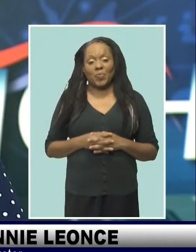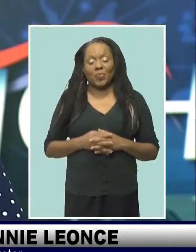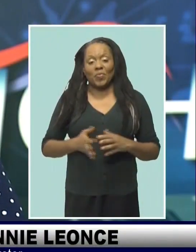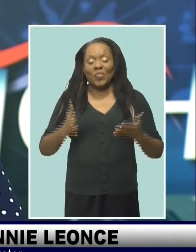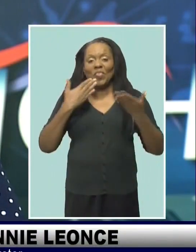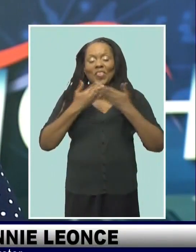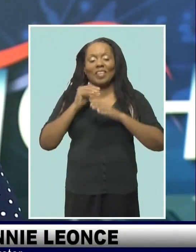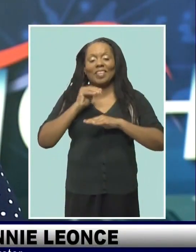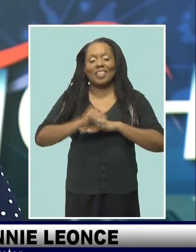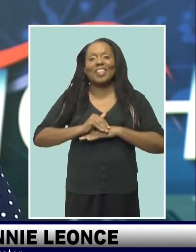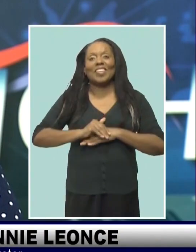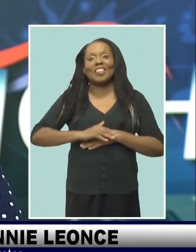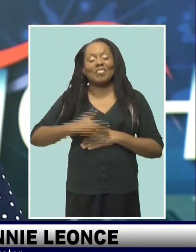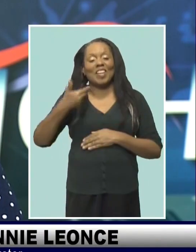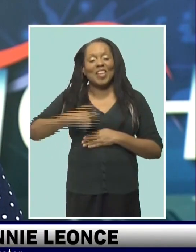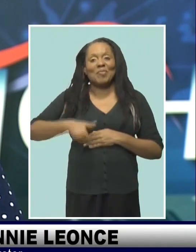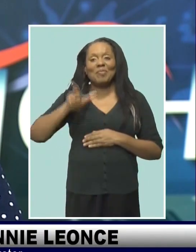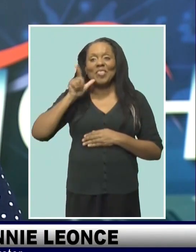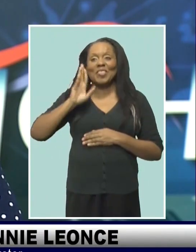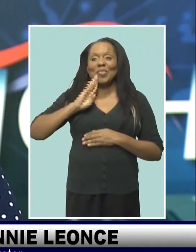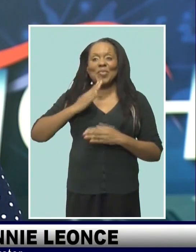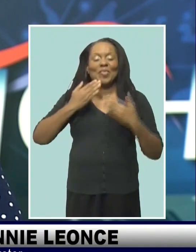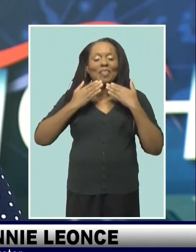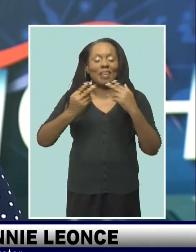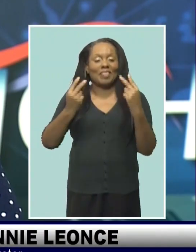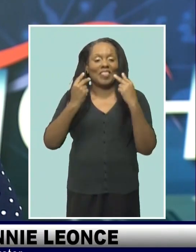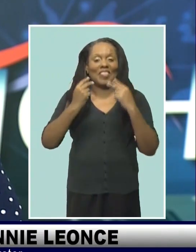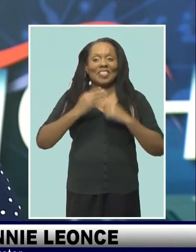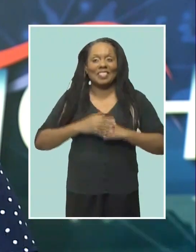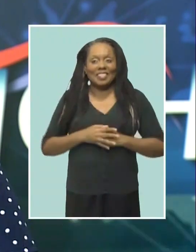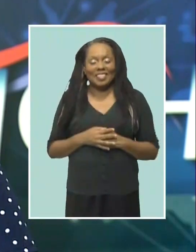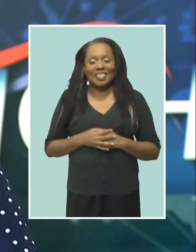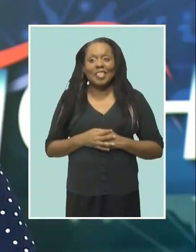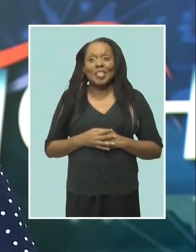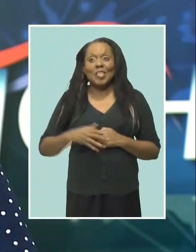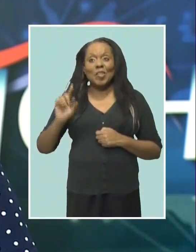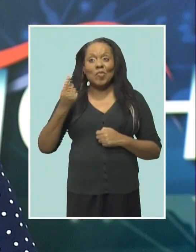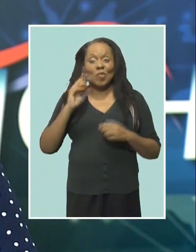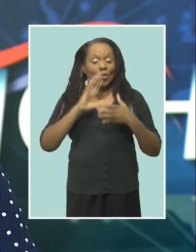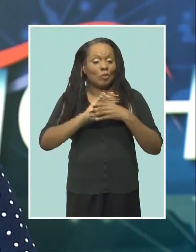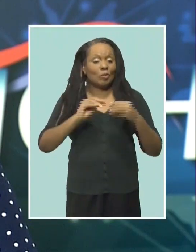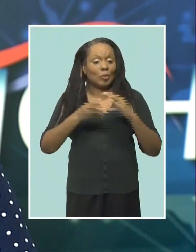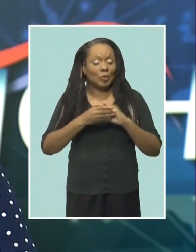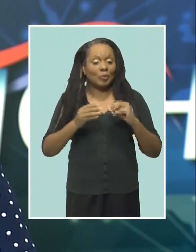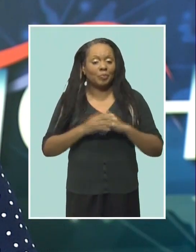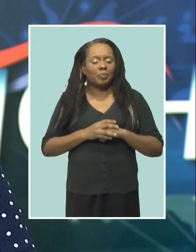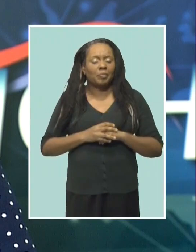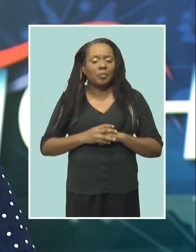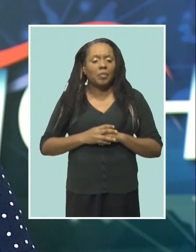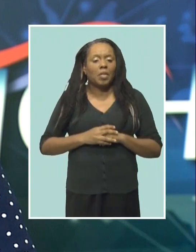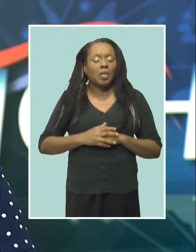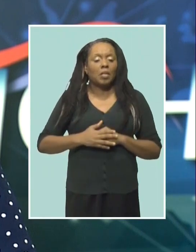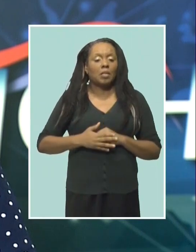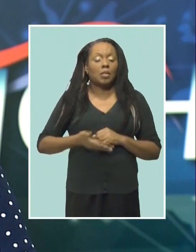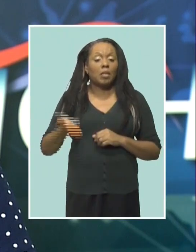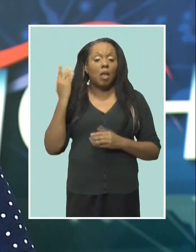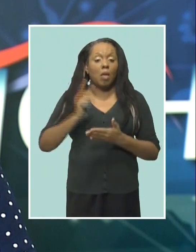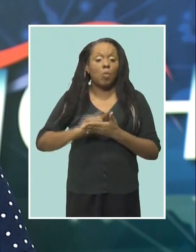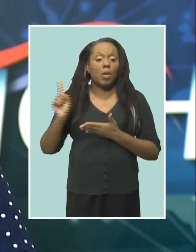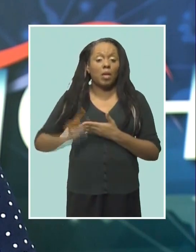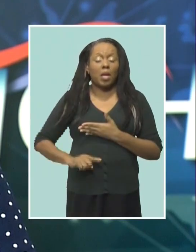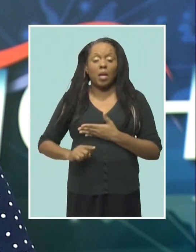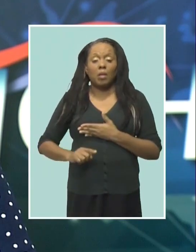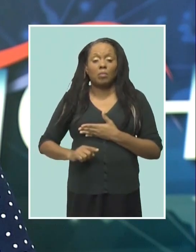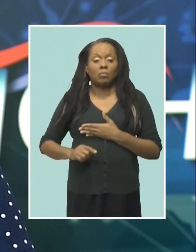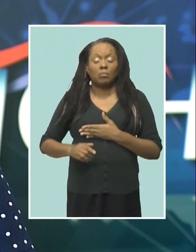Very good evening to you. I'm Lisa Broom. Thank you so much for tuning in. And our top story tonight, in the wake of a fatal shooting over the weekend,